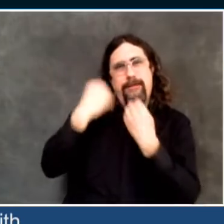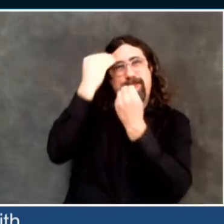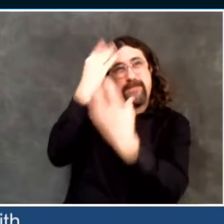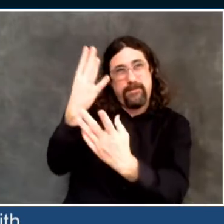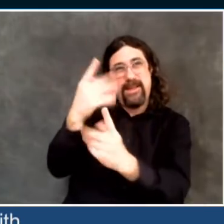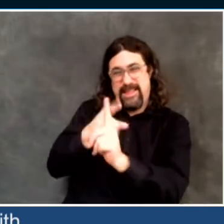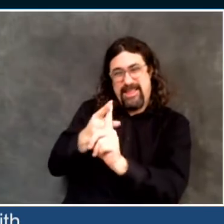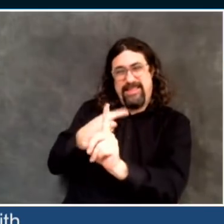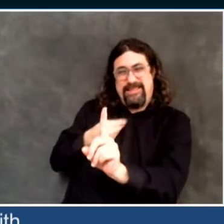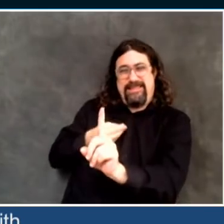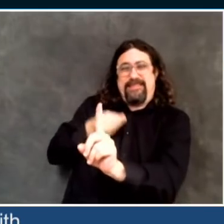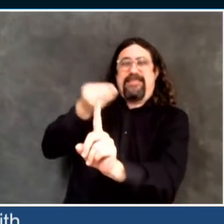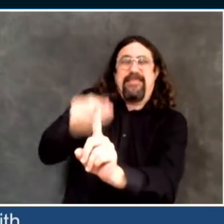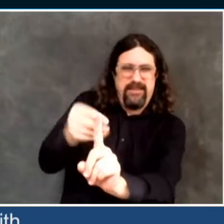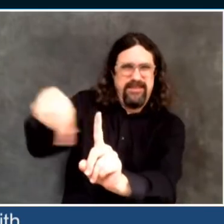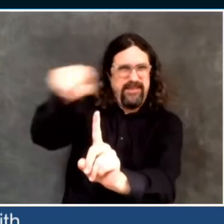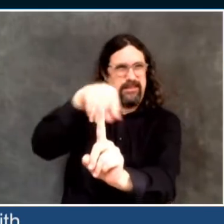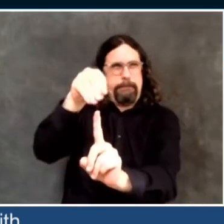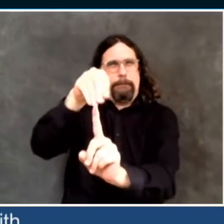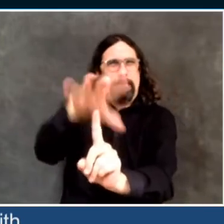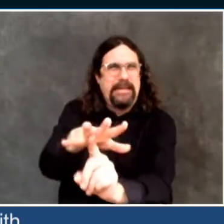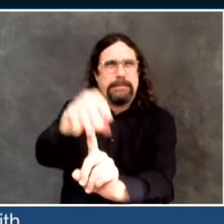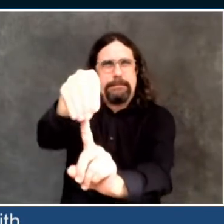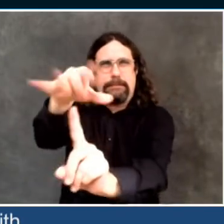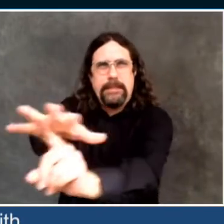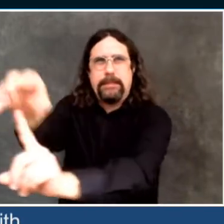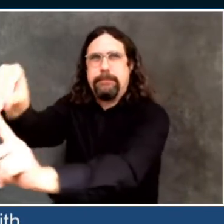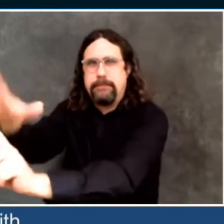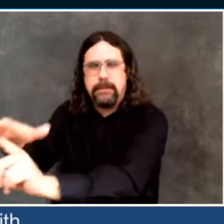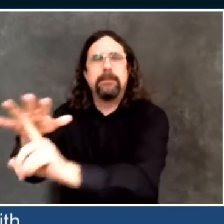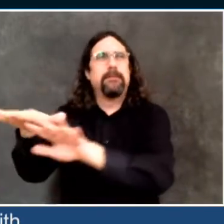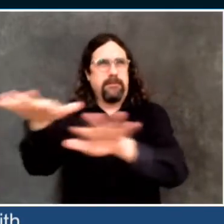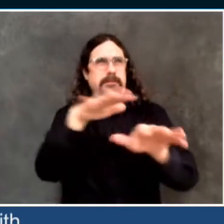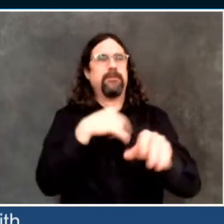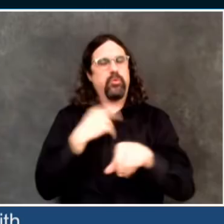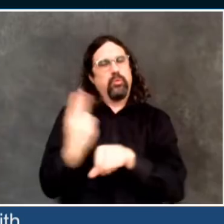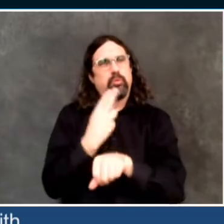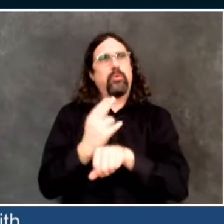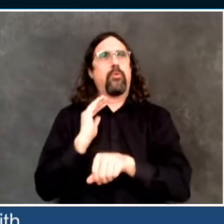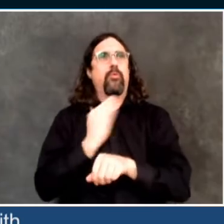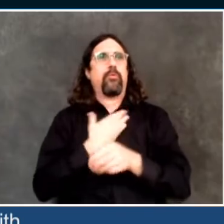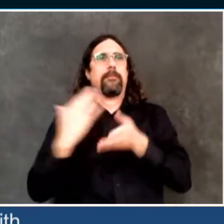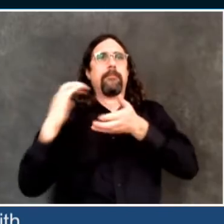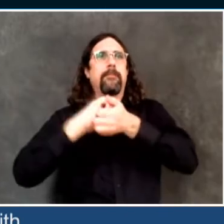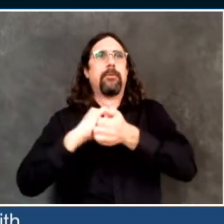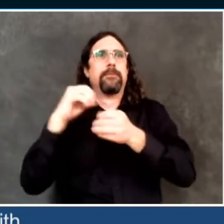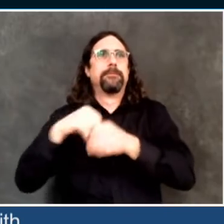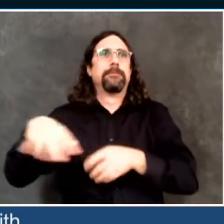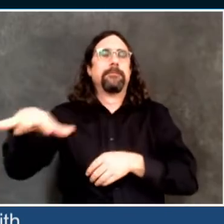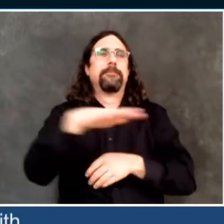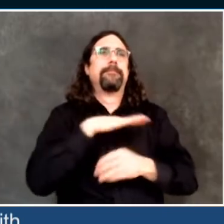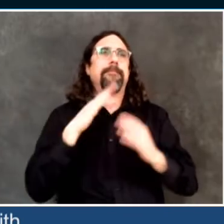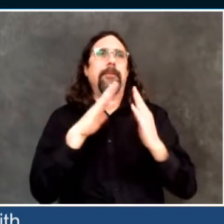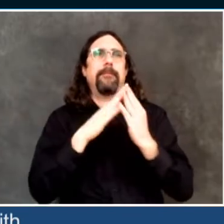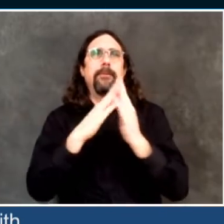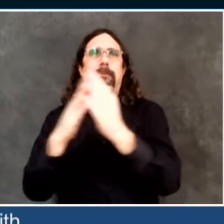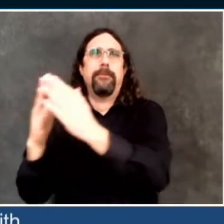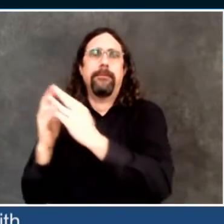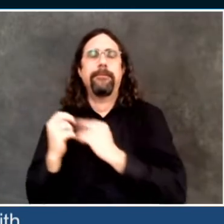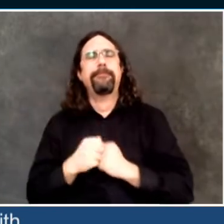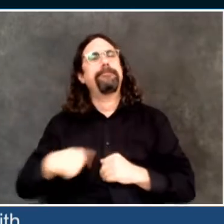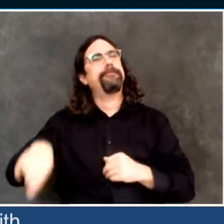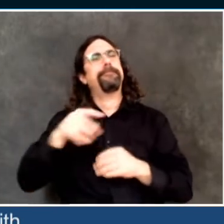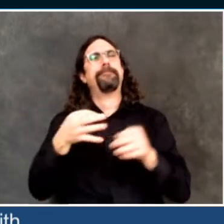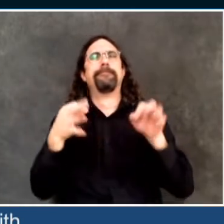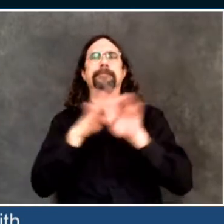but we need to find a way to get healthcare workers in a safe, smart, strategic way out into communities for